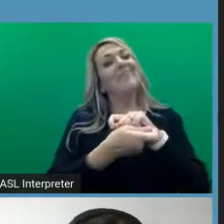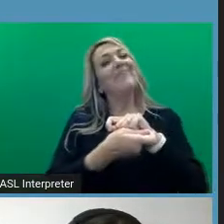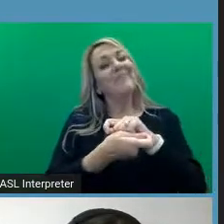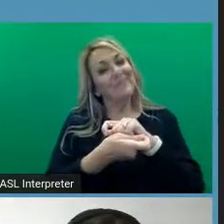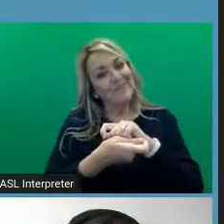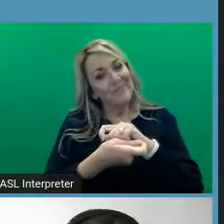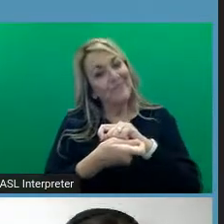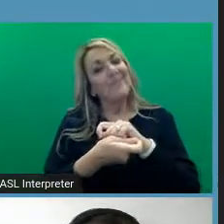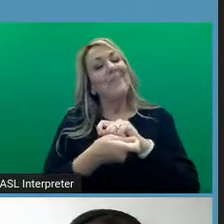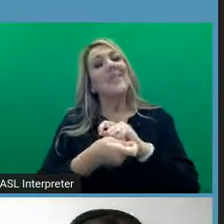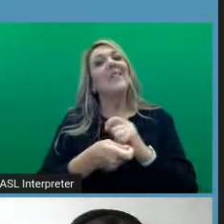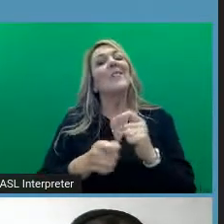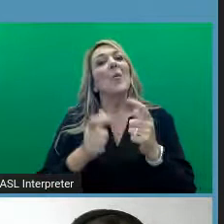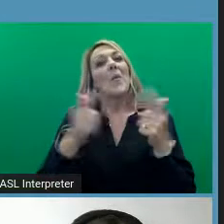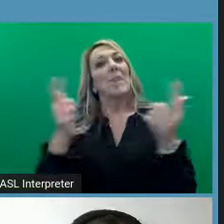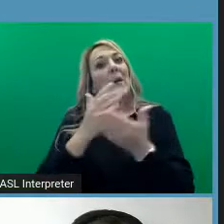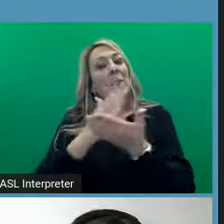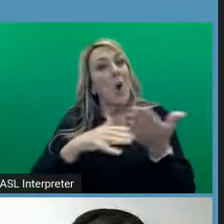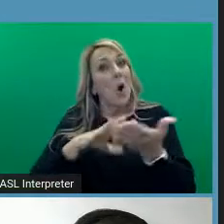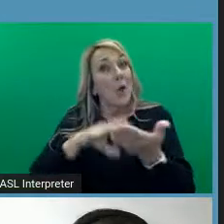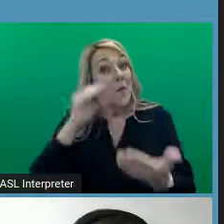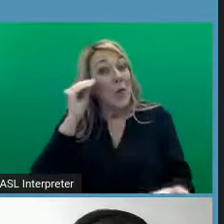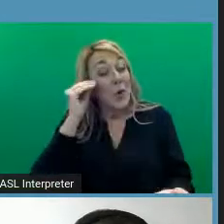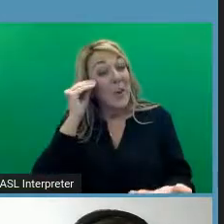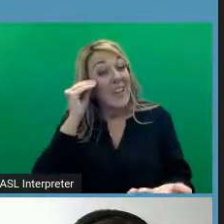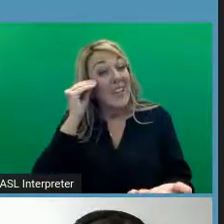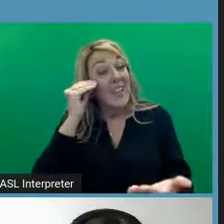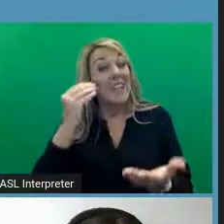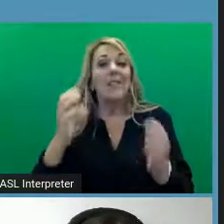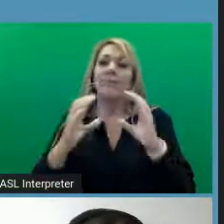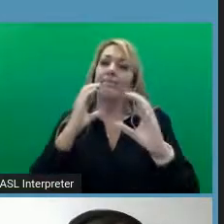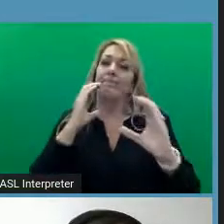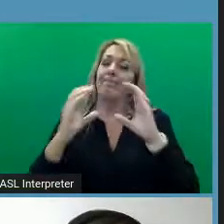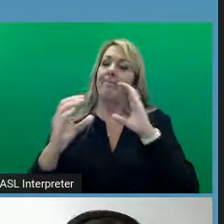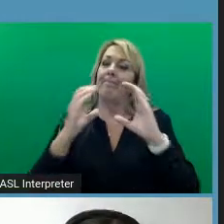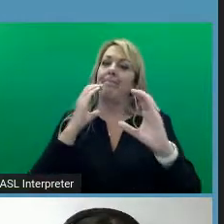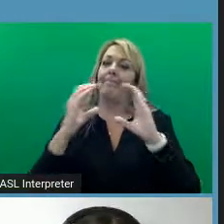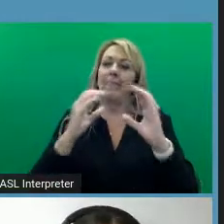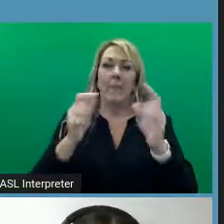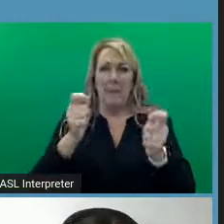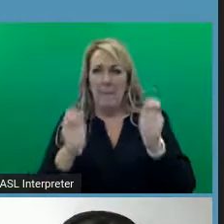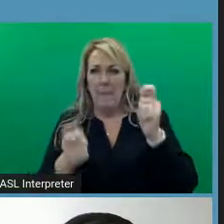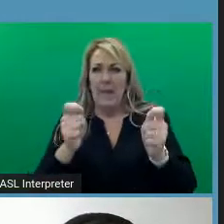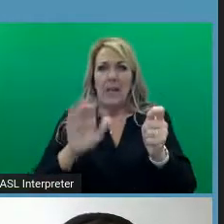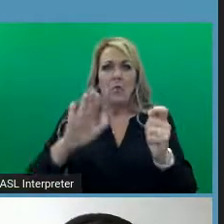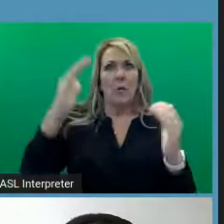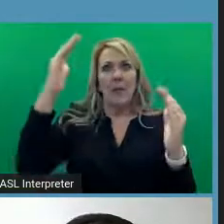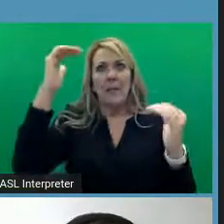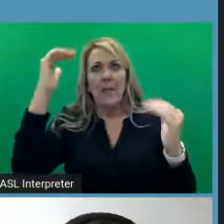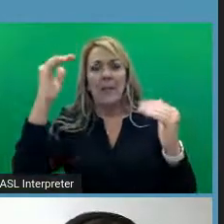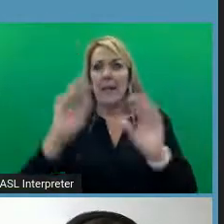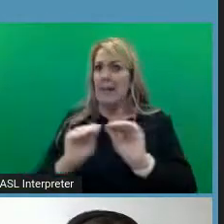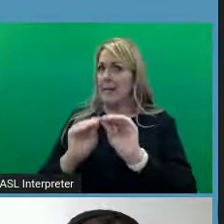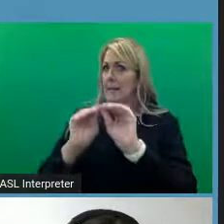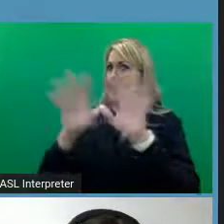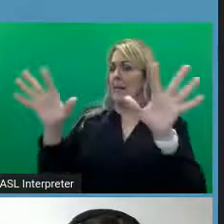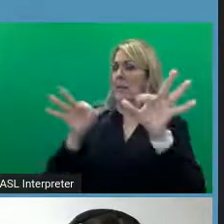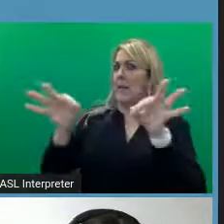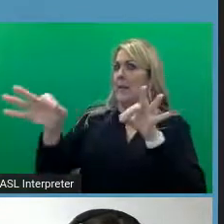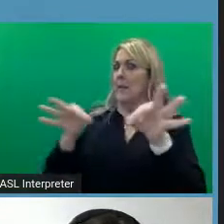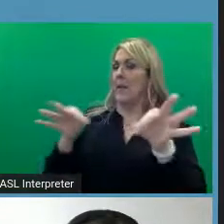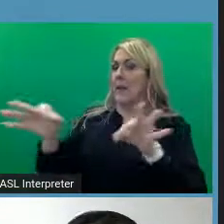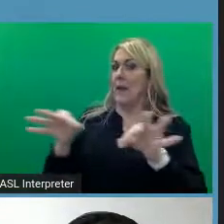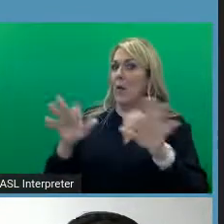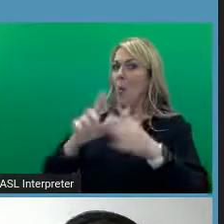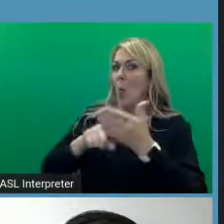a big piece of that learning process is communication. Manage expectations, clearly explain your program offering